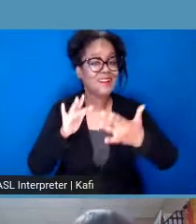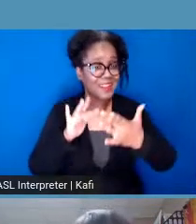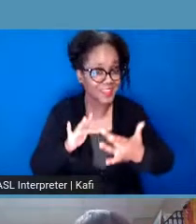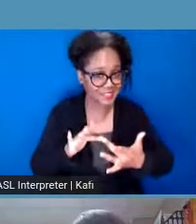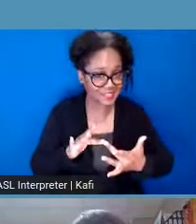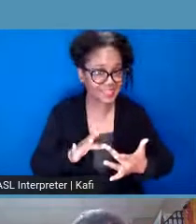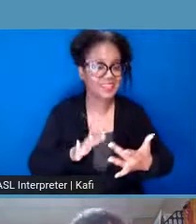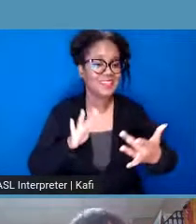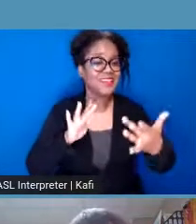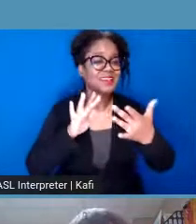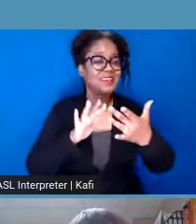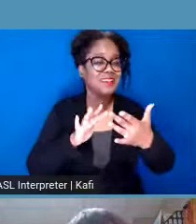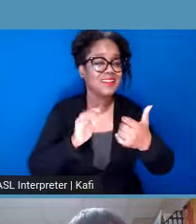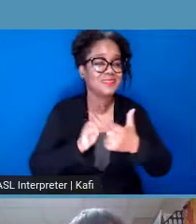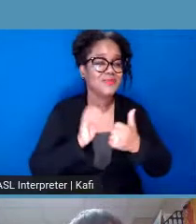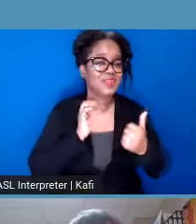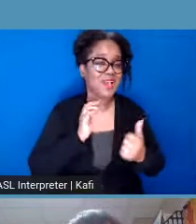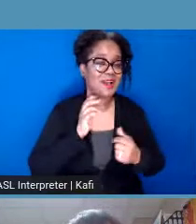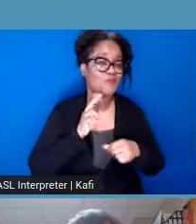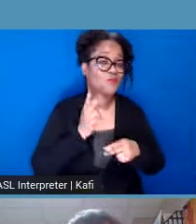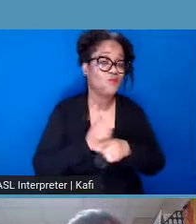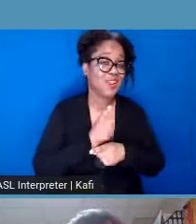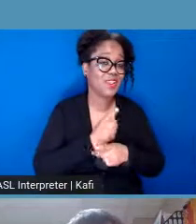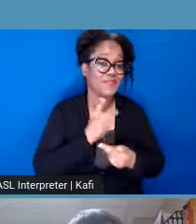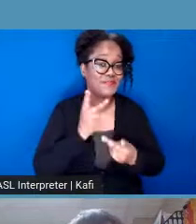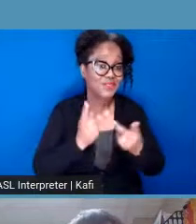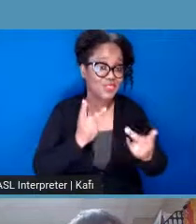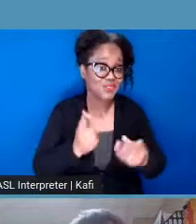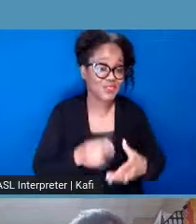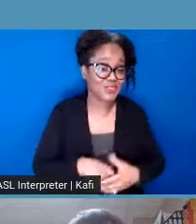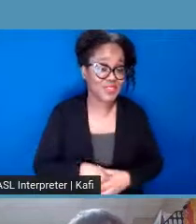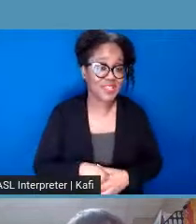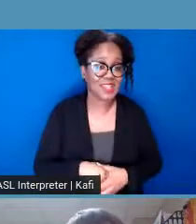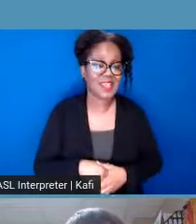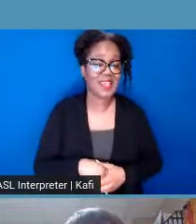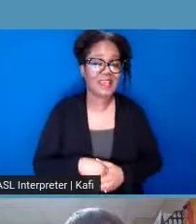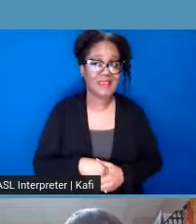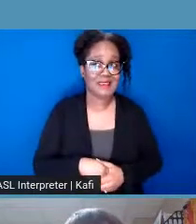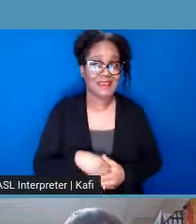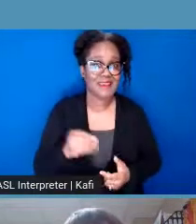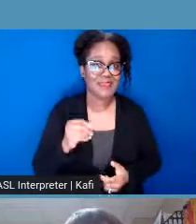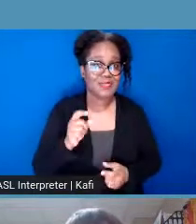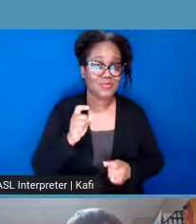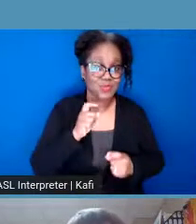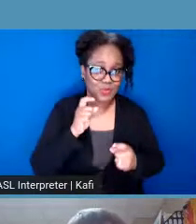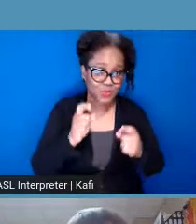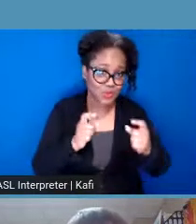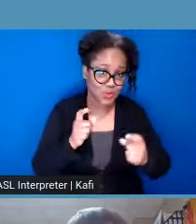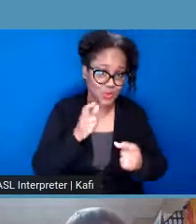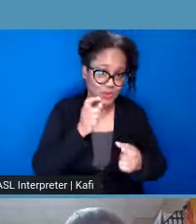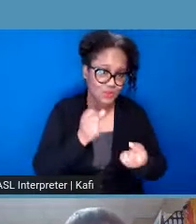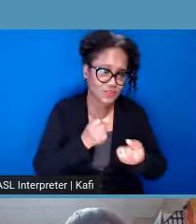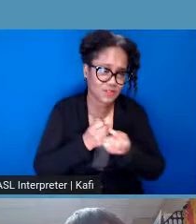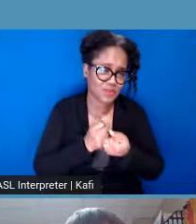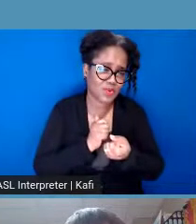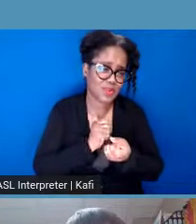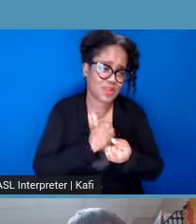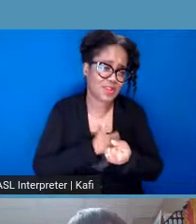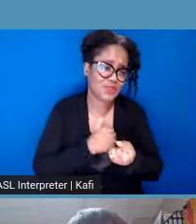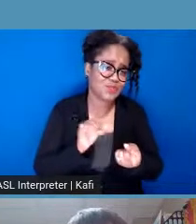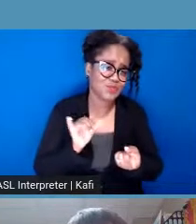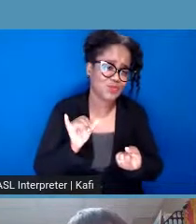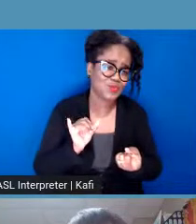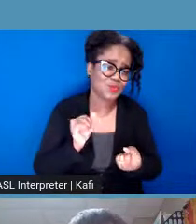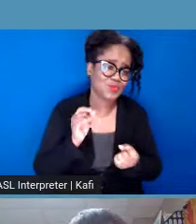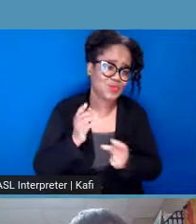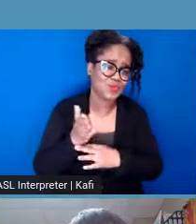of our regular visitors and the donors that have supported us so generously